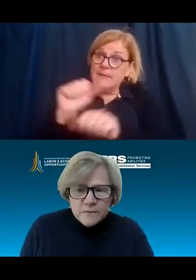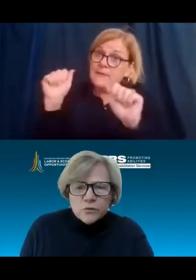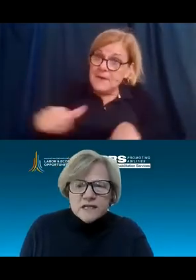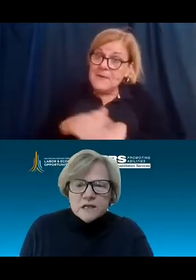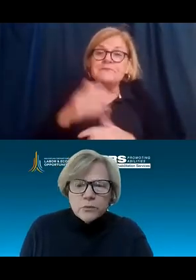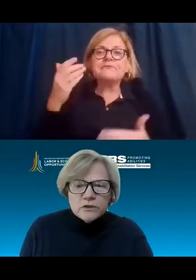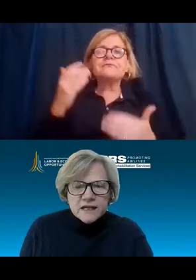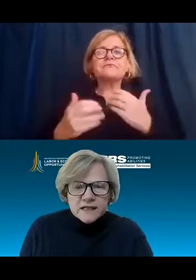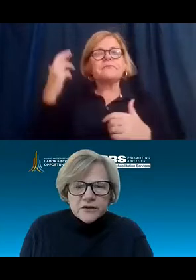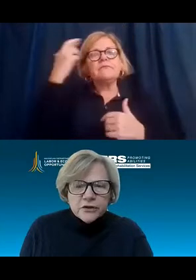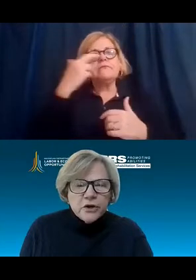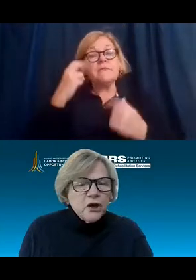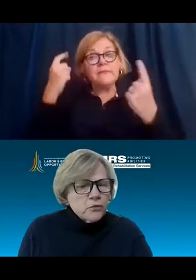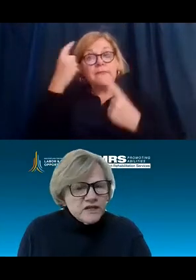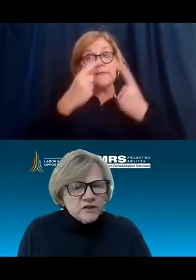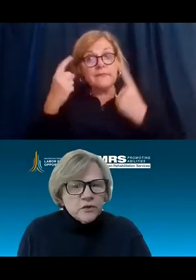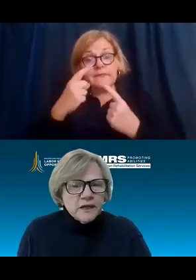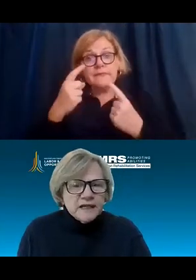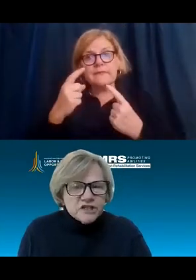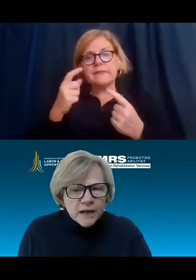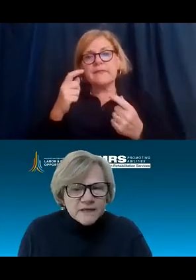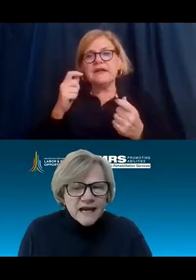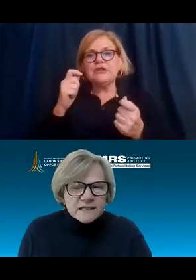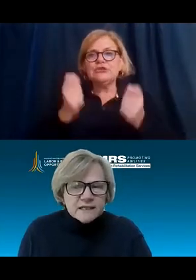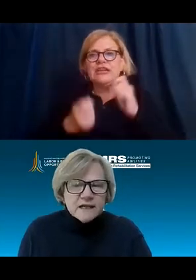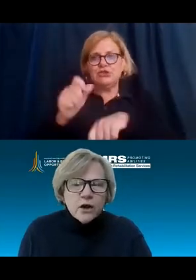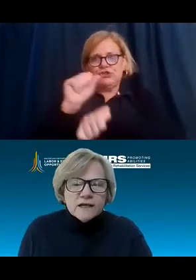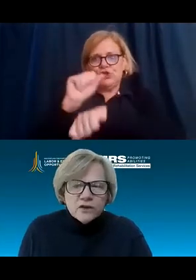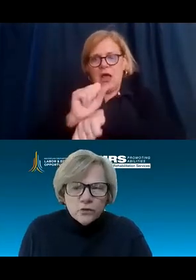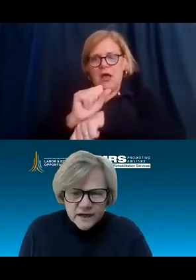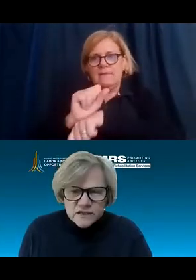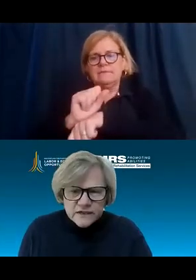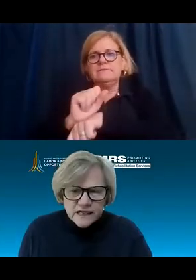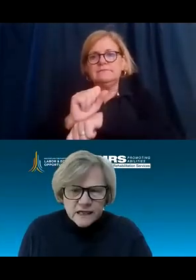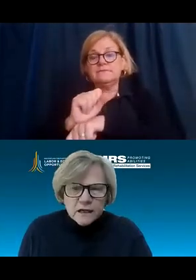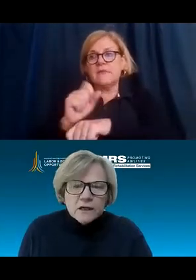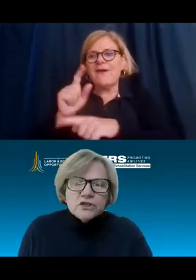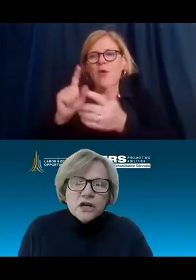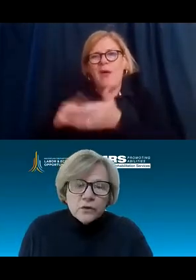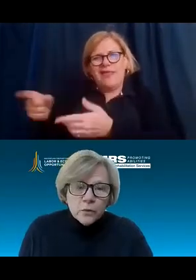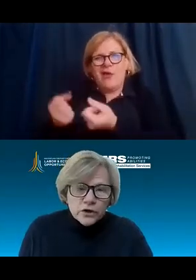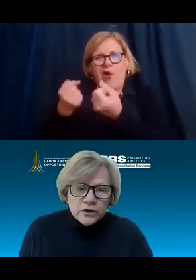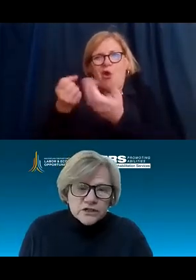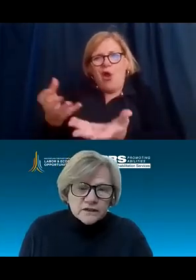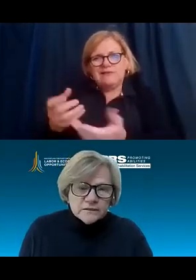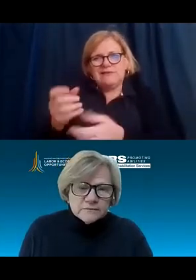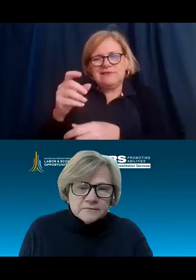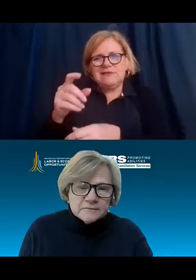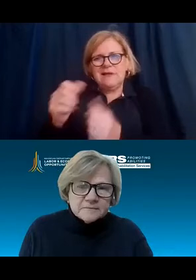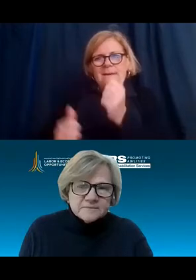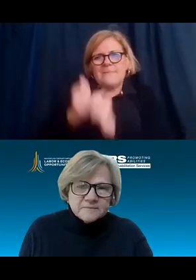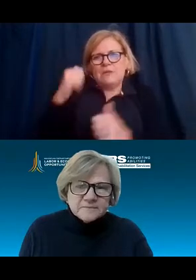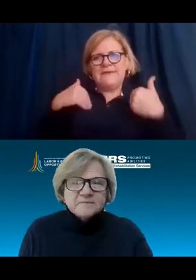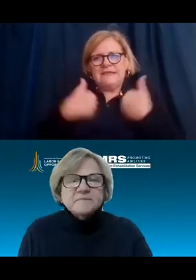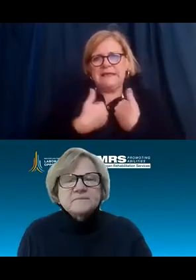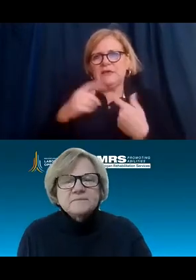may be reasonable to consider redistributing job tasks that cause the greatest fatigue to other workers.